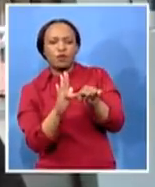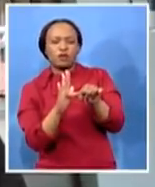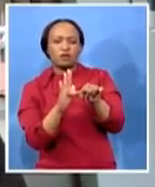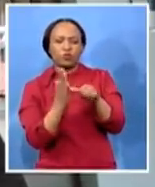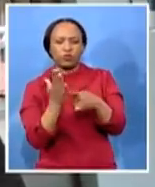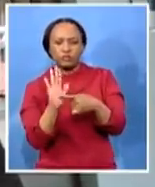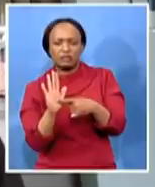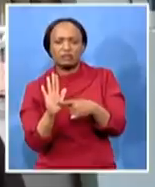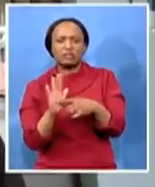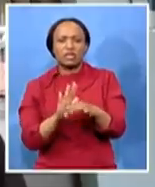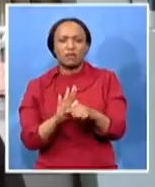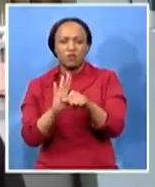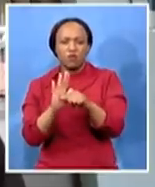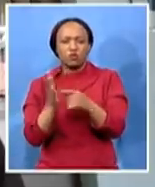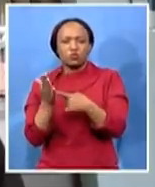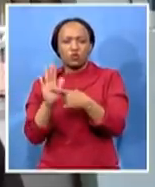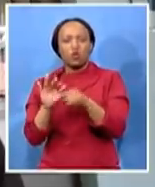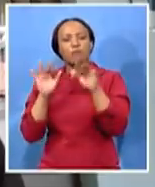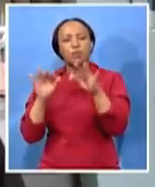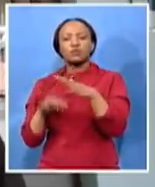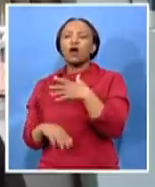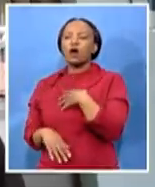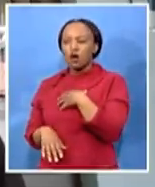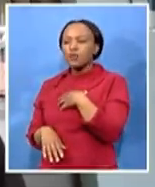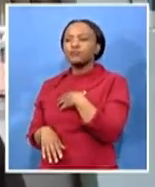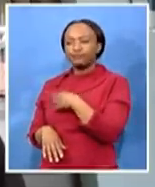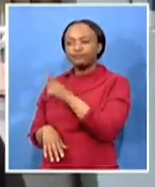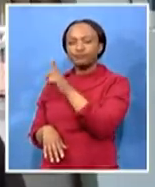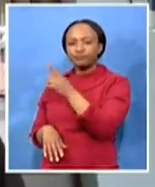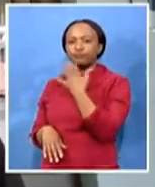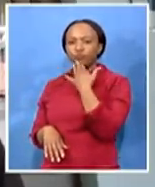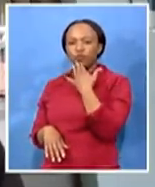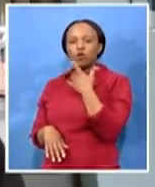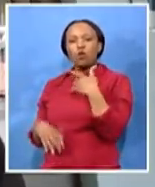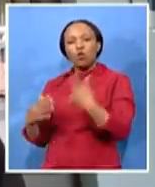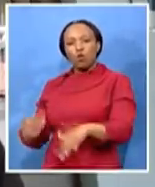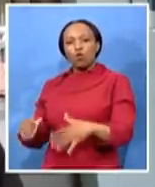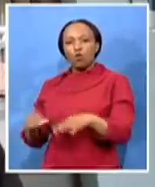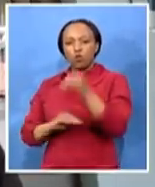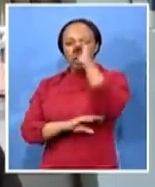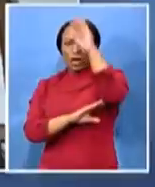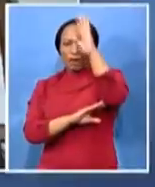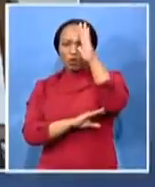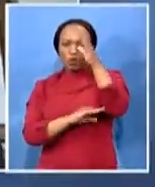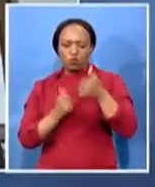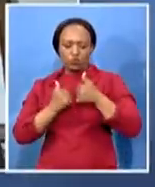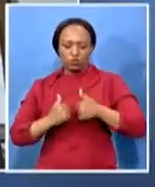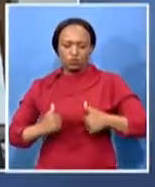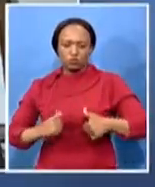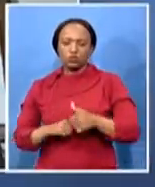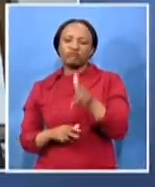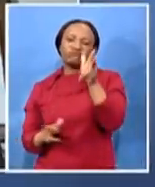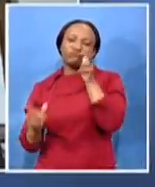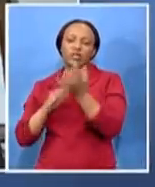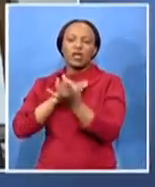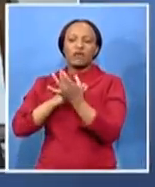may say, let's sit under a marula tree together and listen to the old man's advice. So, Prof, there might be excitement, as